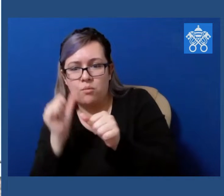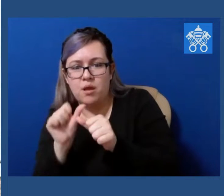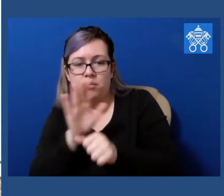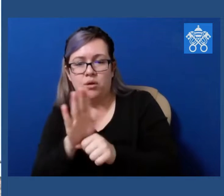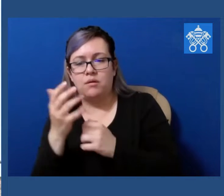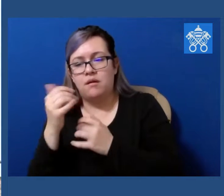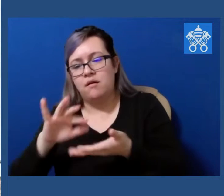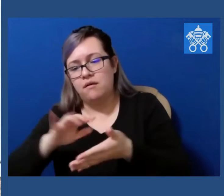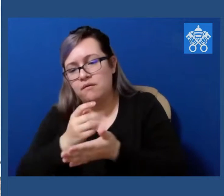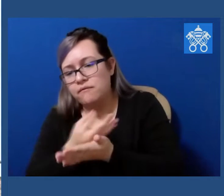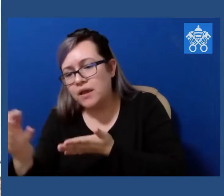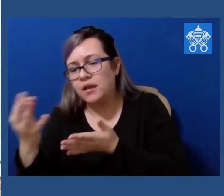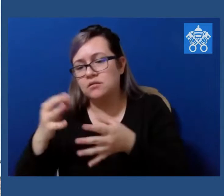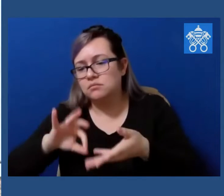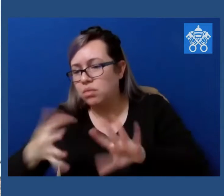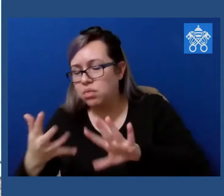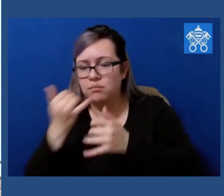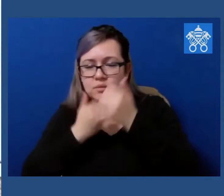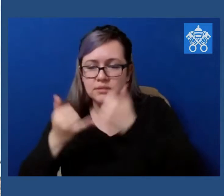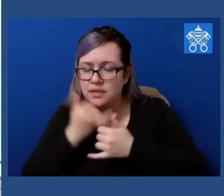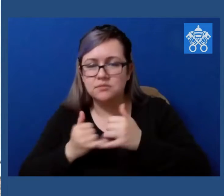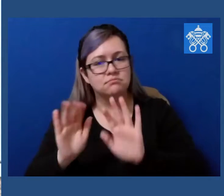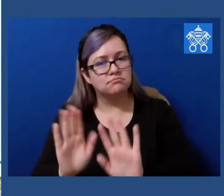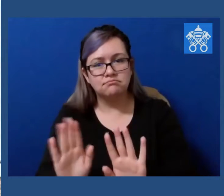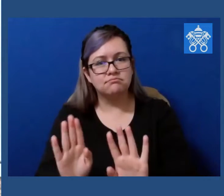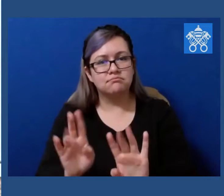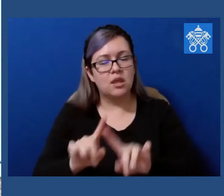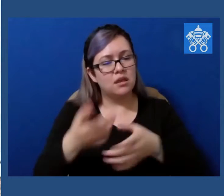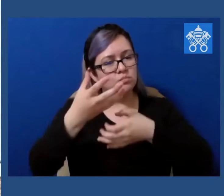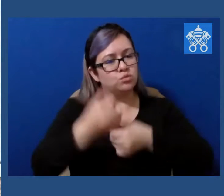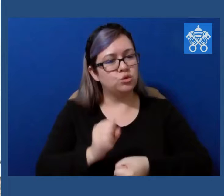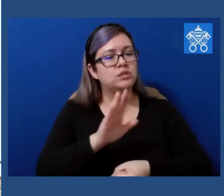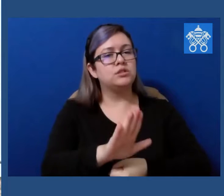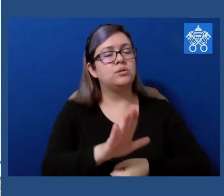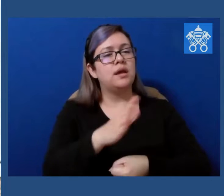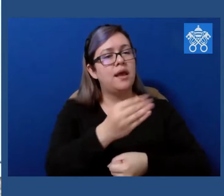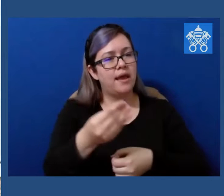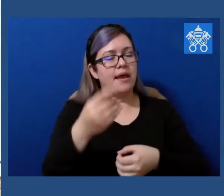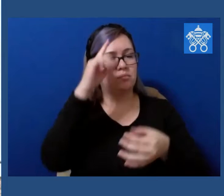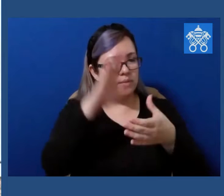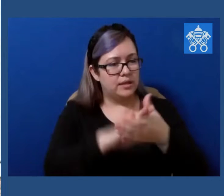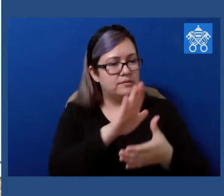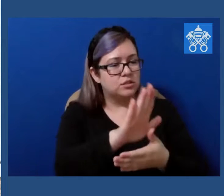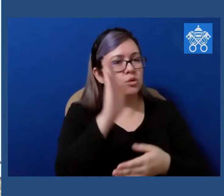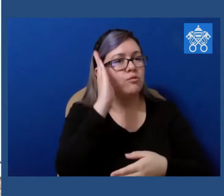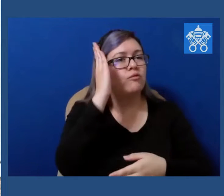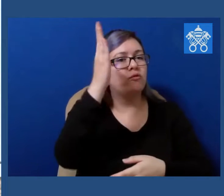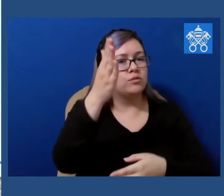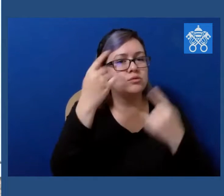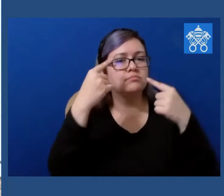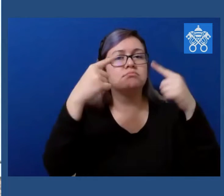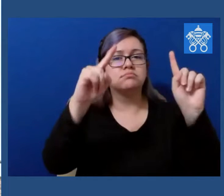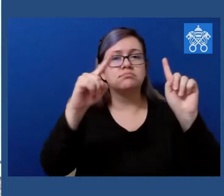potential. He does not dwell on your past, but confidently bets on your future. Because God is